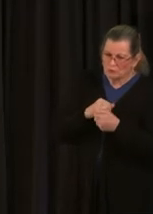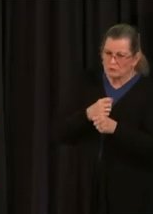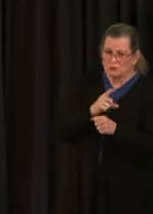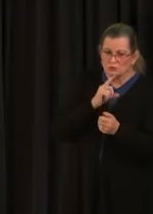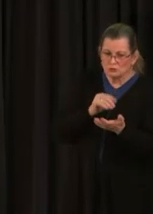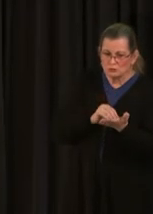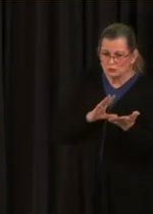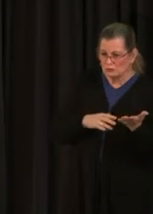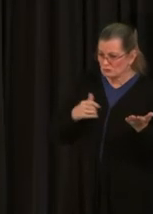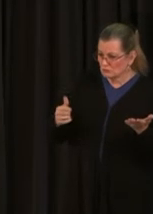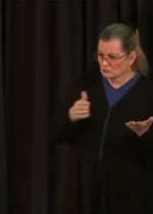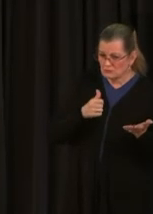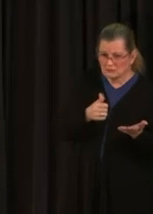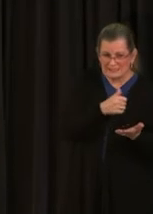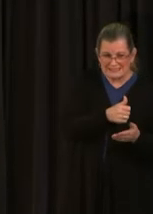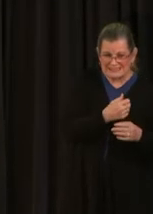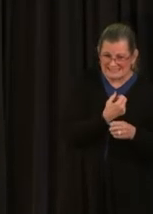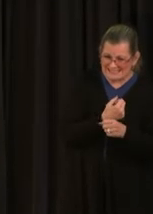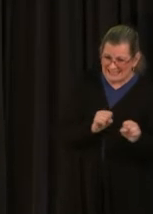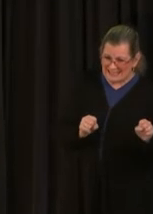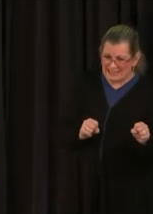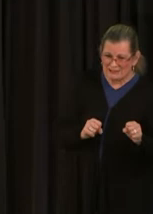child up on that day.